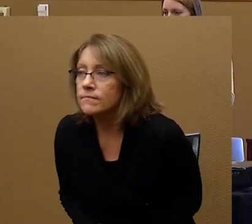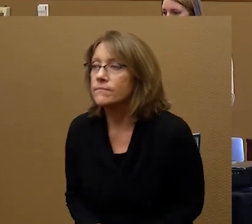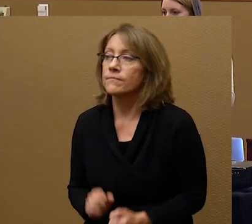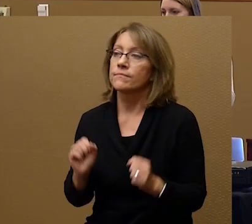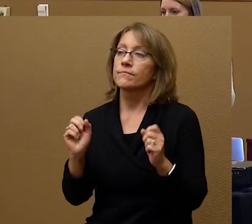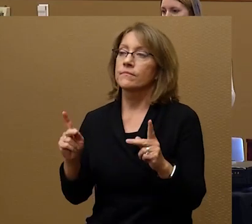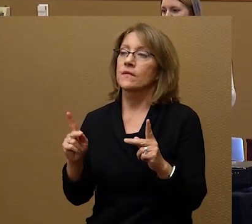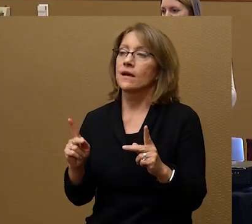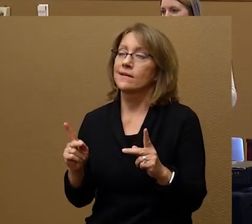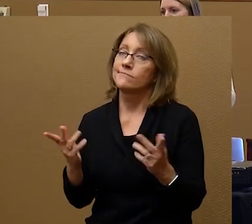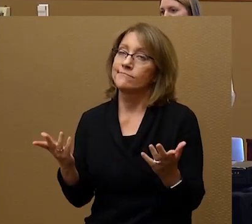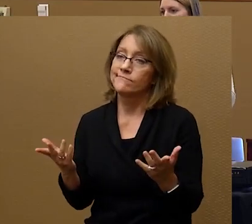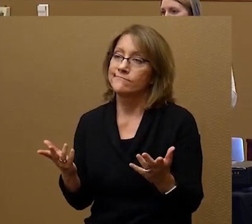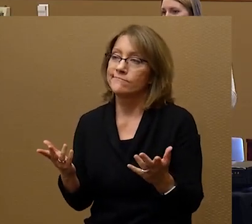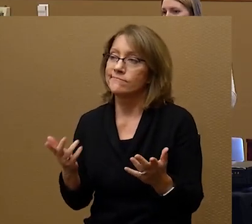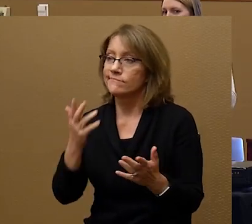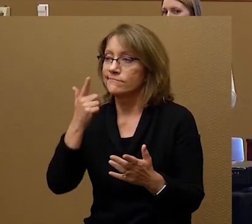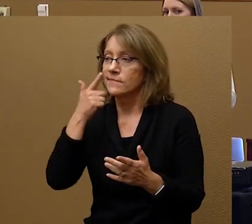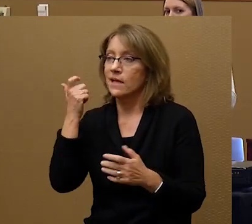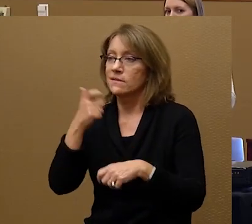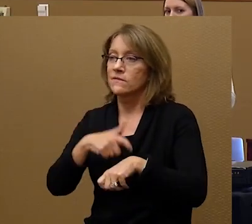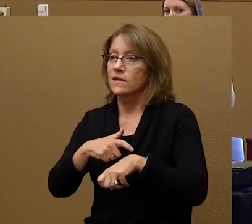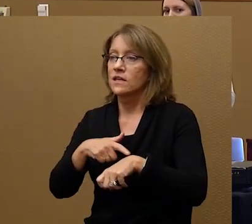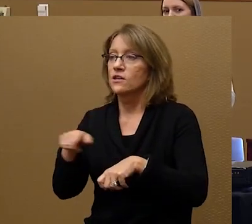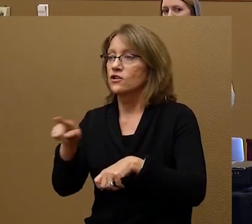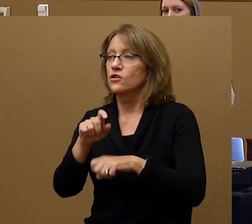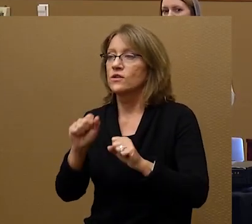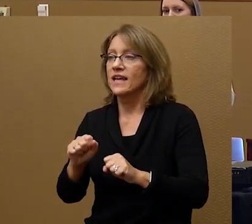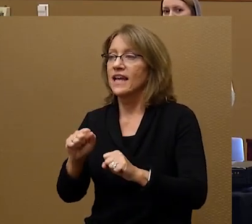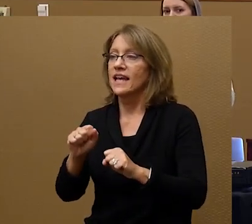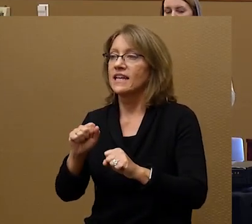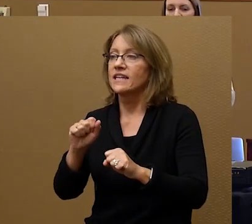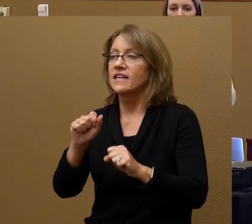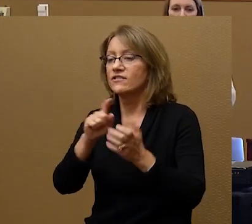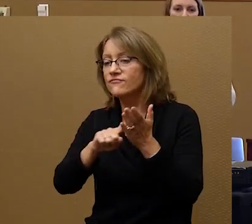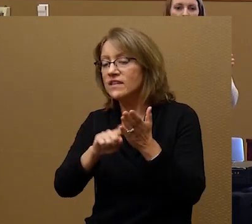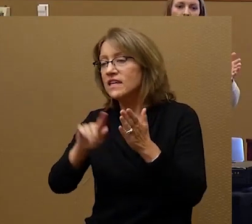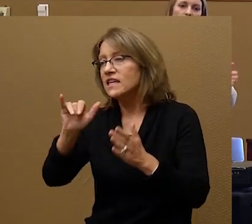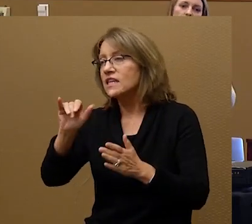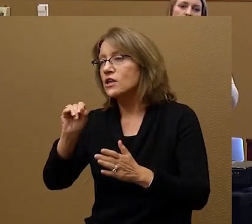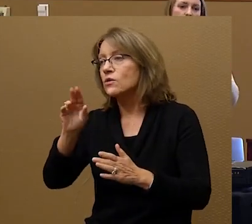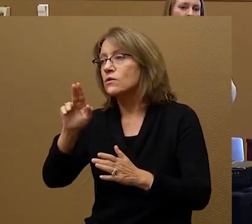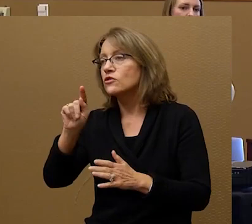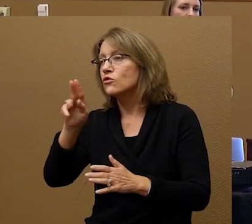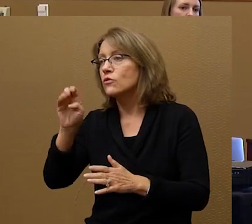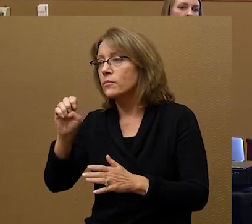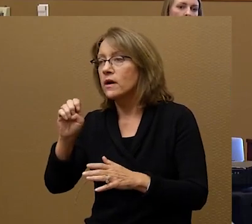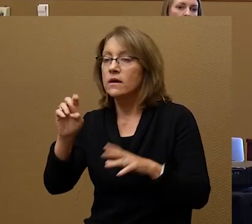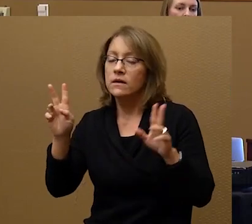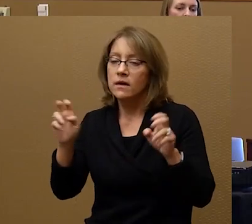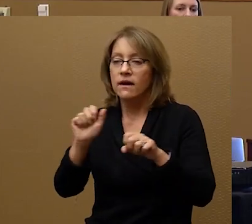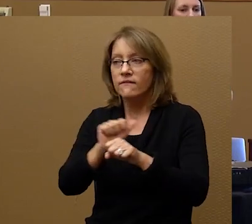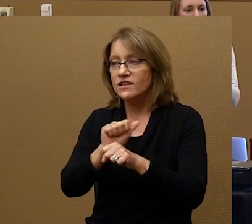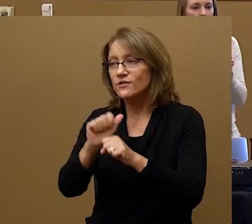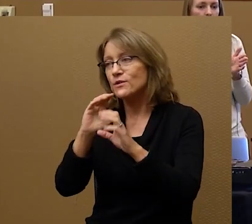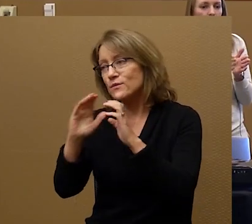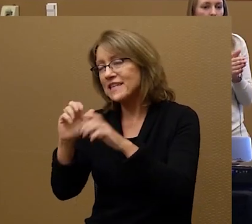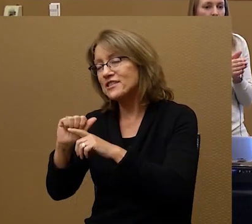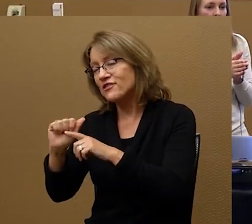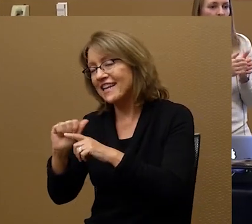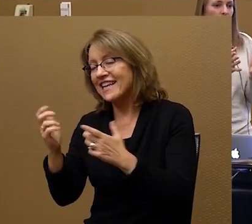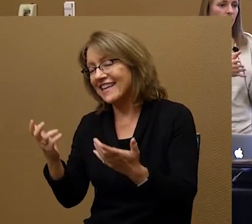Basically, for time's sake, you guys can just YouTube functional communication training. But basically, it's just providing